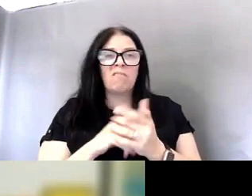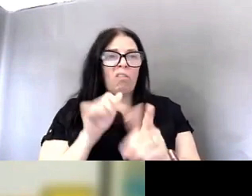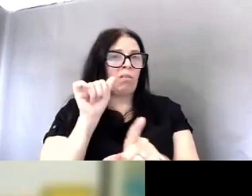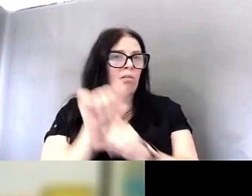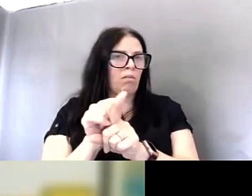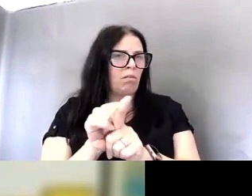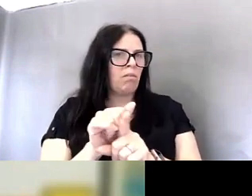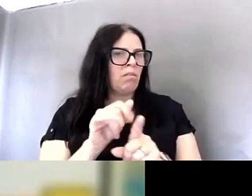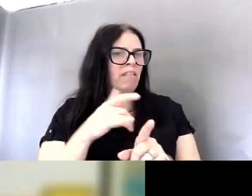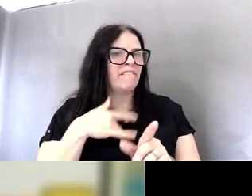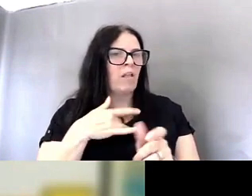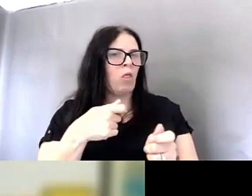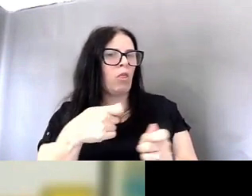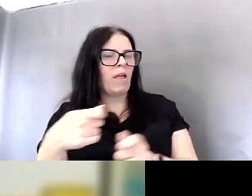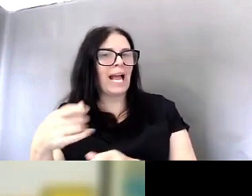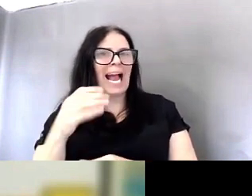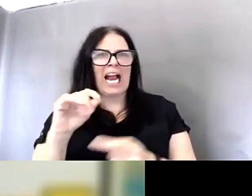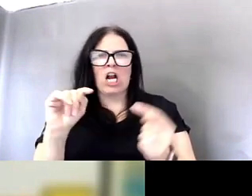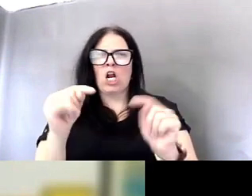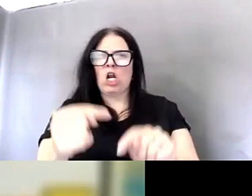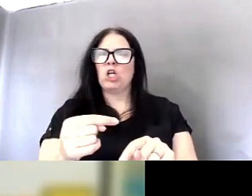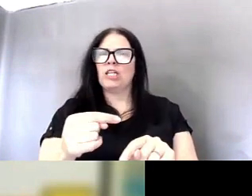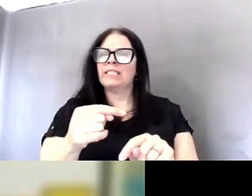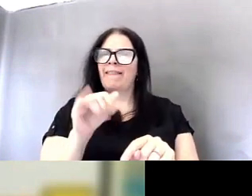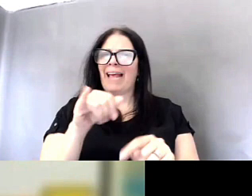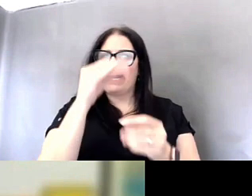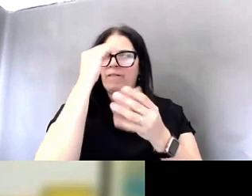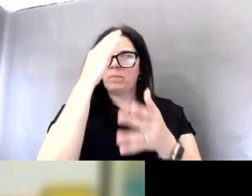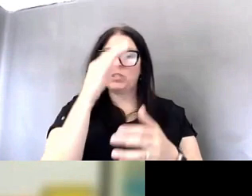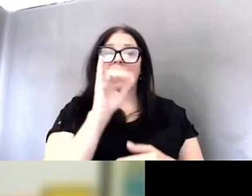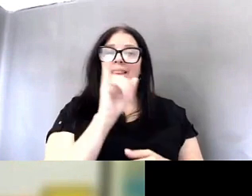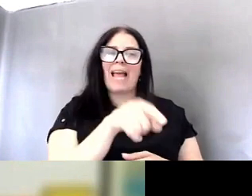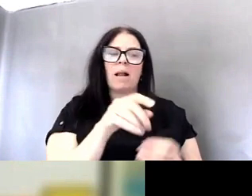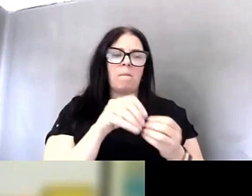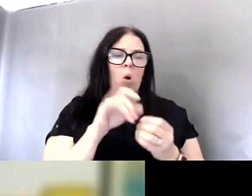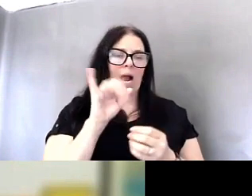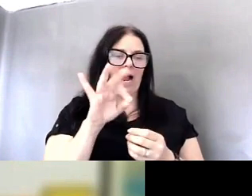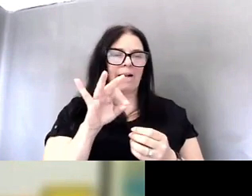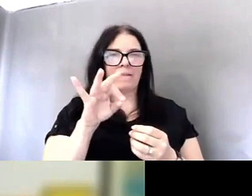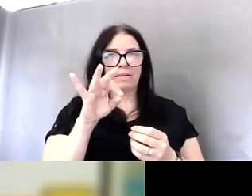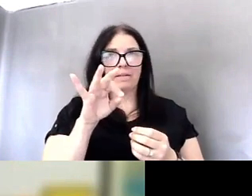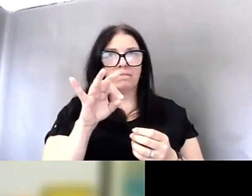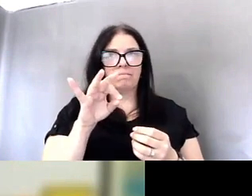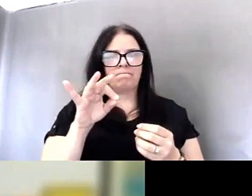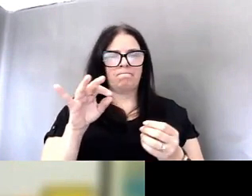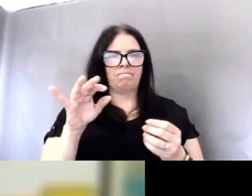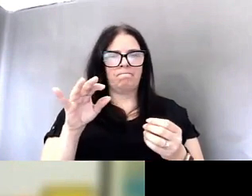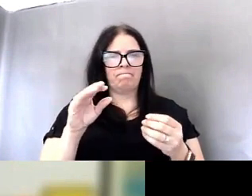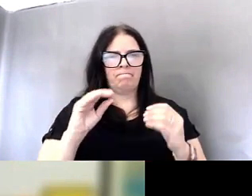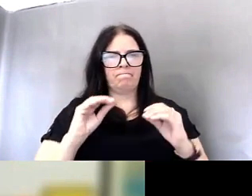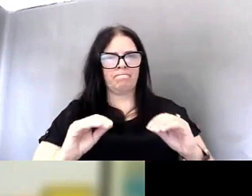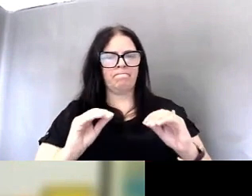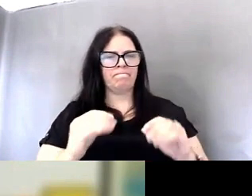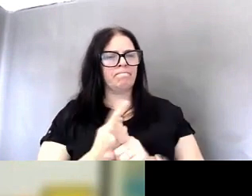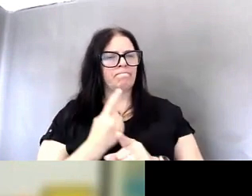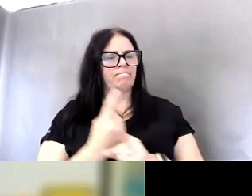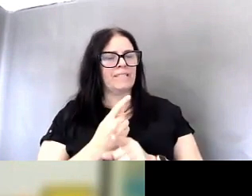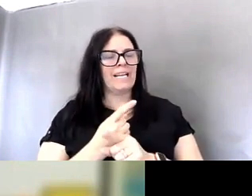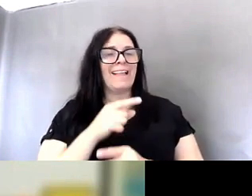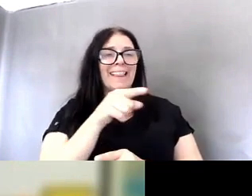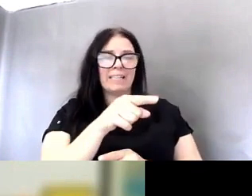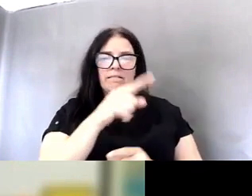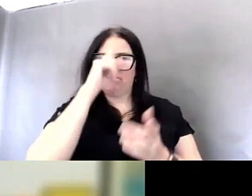information. So it had a combination. It's meant for, it's designed for teachers. So it's, it's lessons,